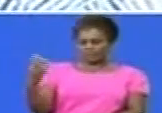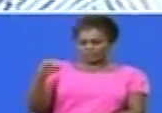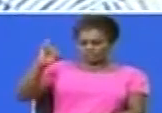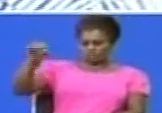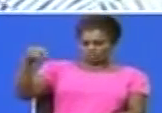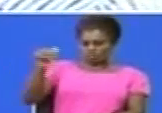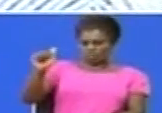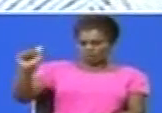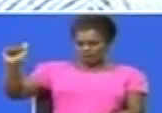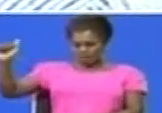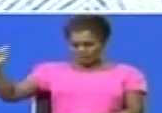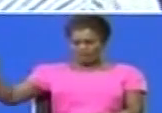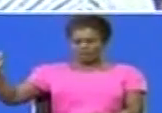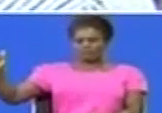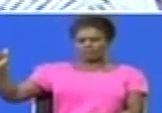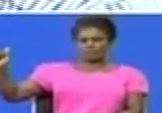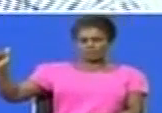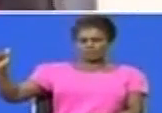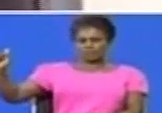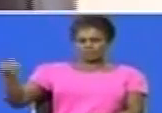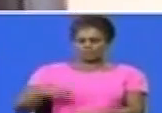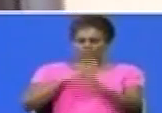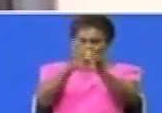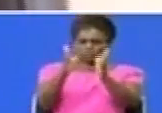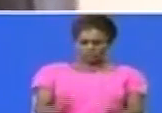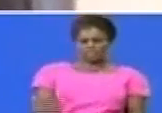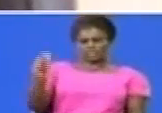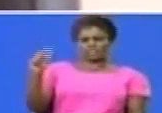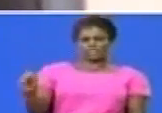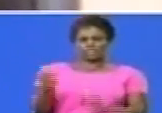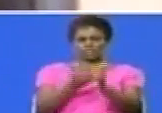Hassan Juma, KTN Sports.